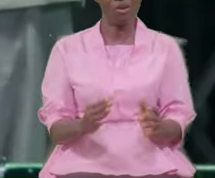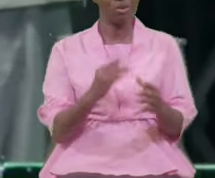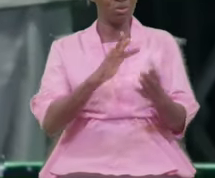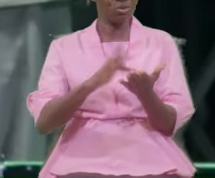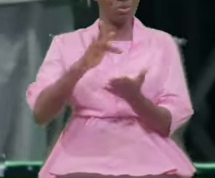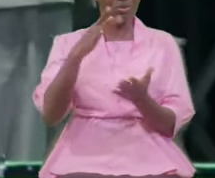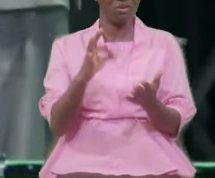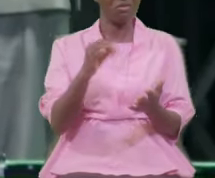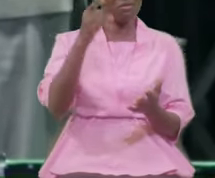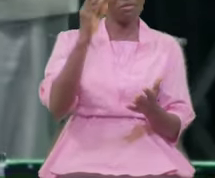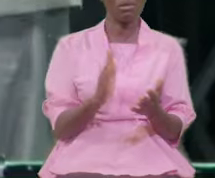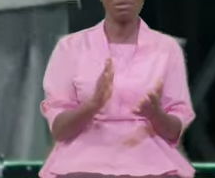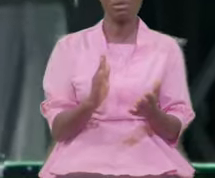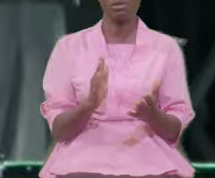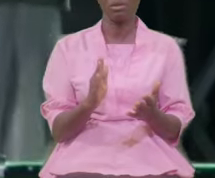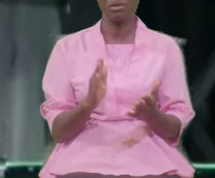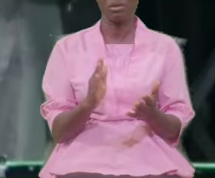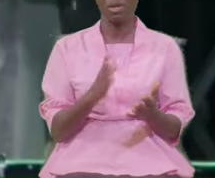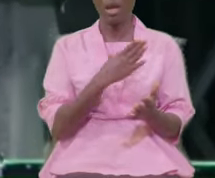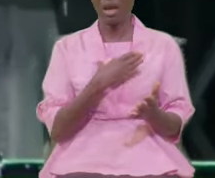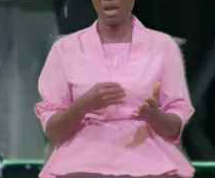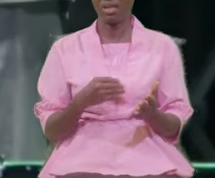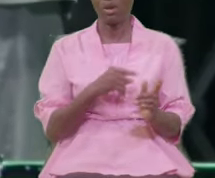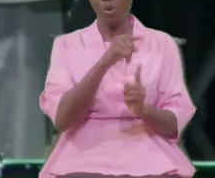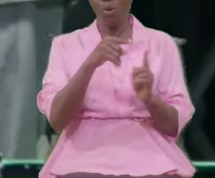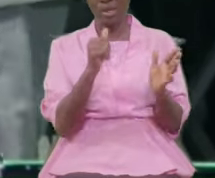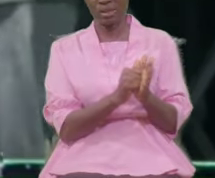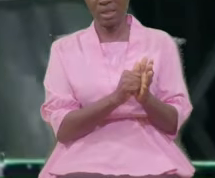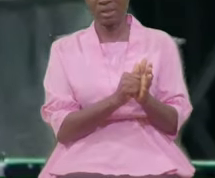godong and when that says inside